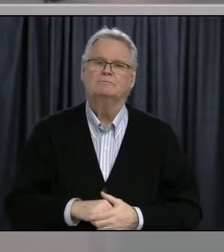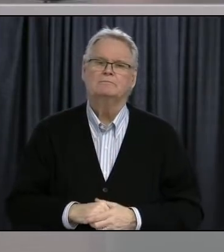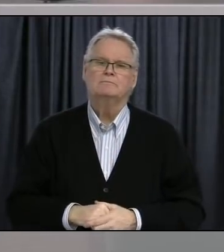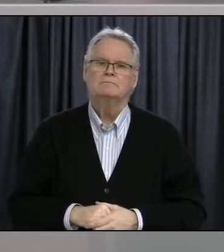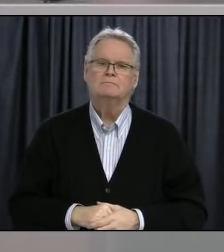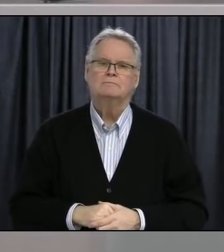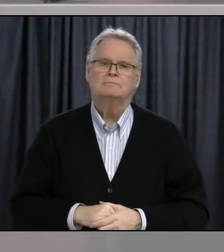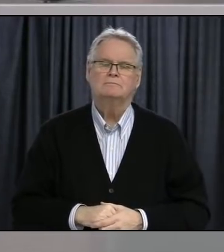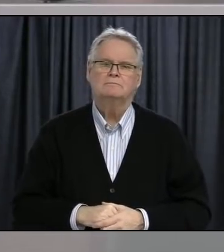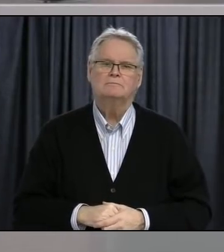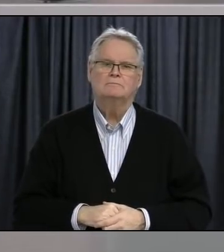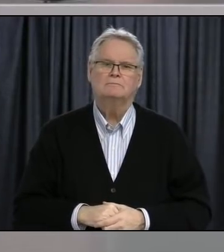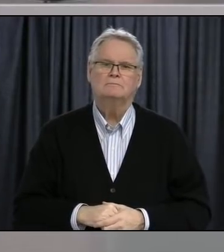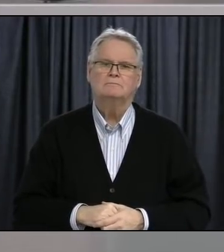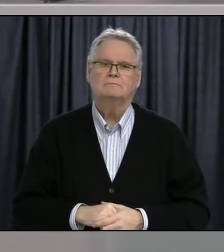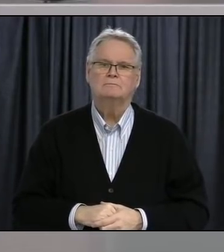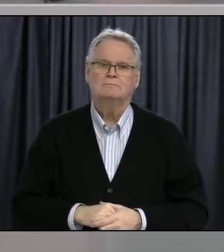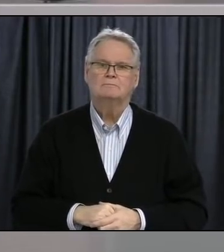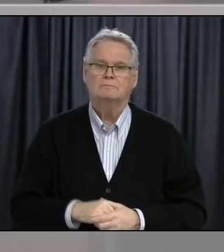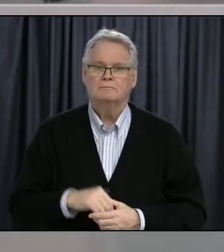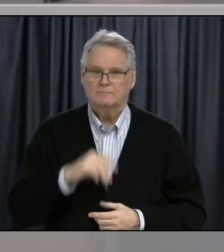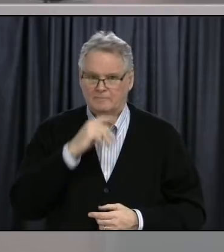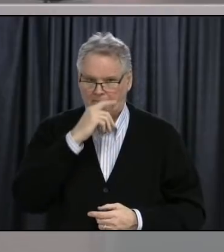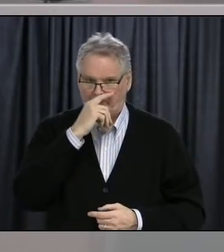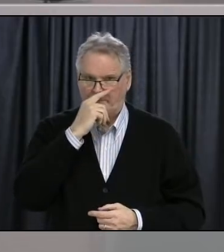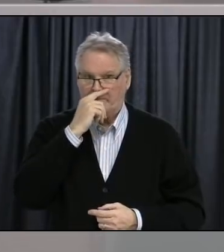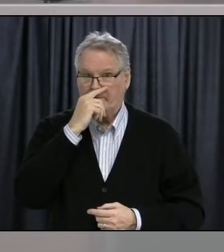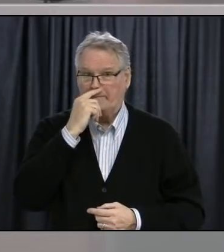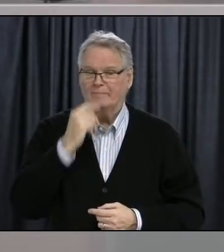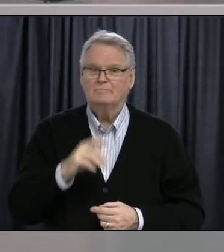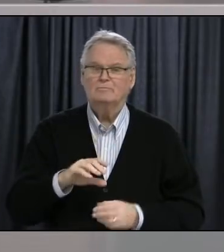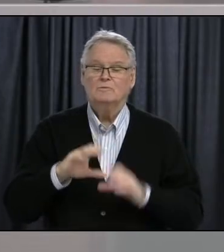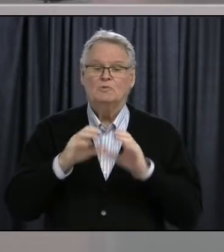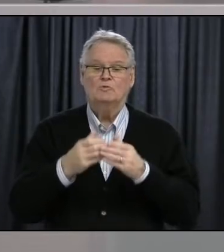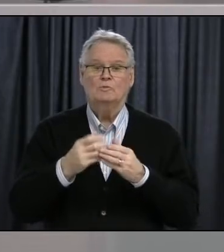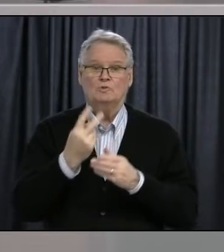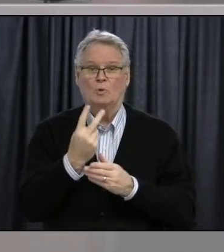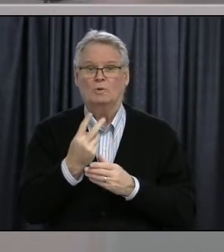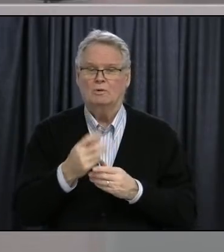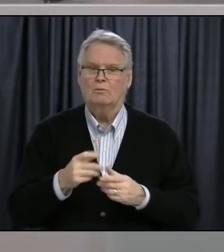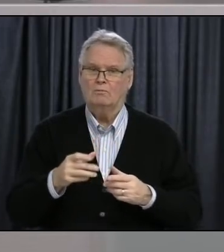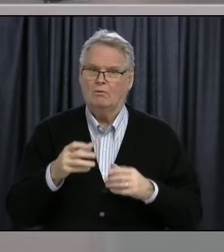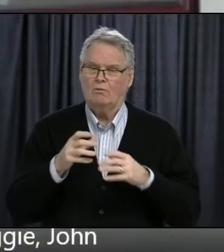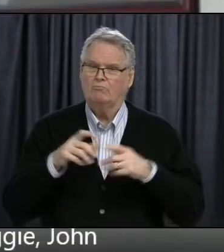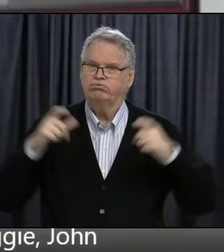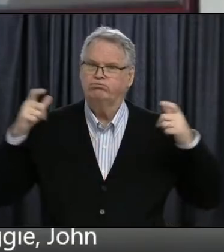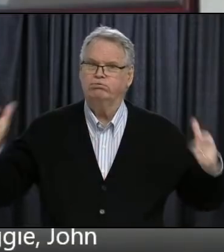be inoculated in phase 2. Do we have enough staff to handle such an increase in demand?